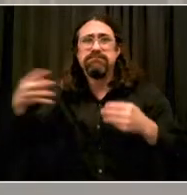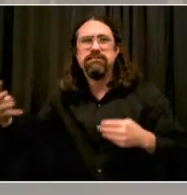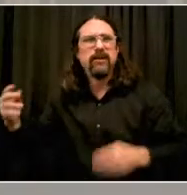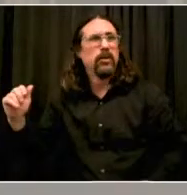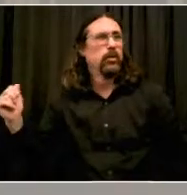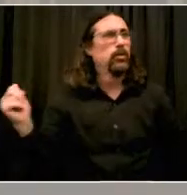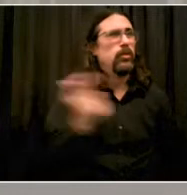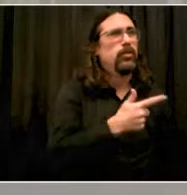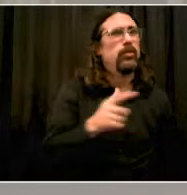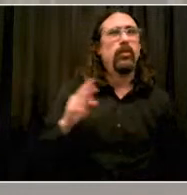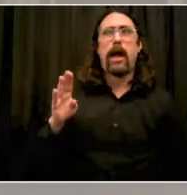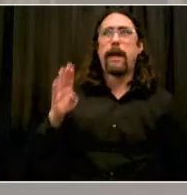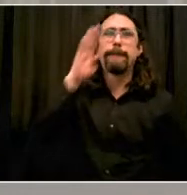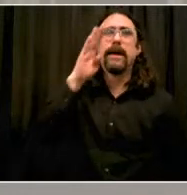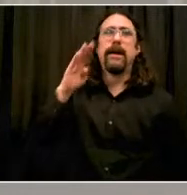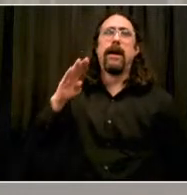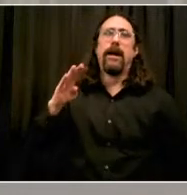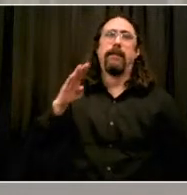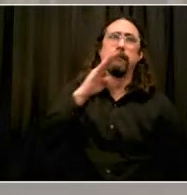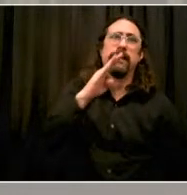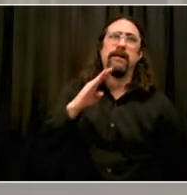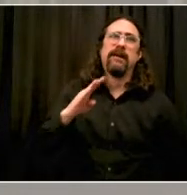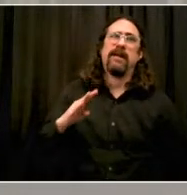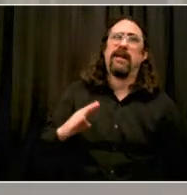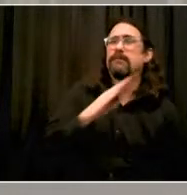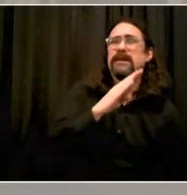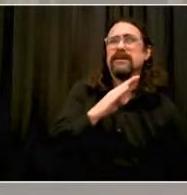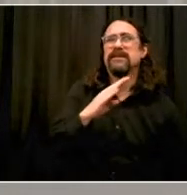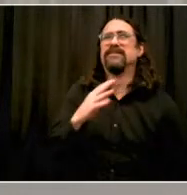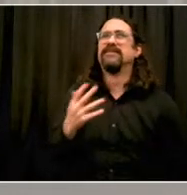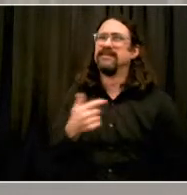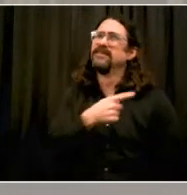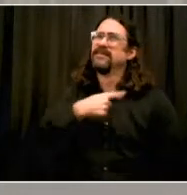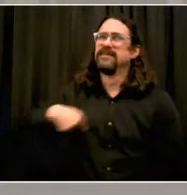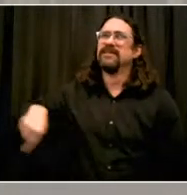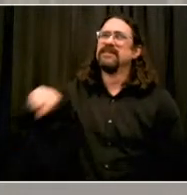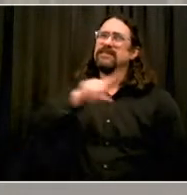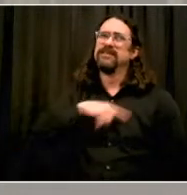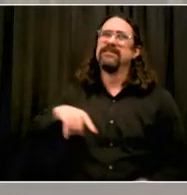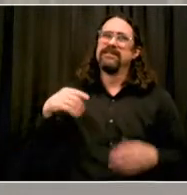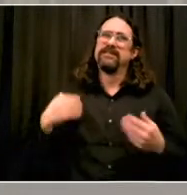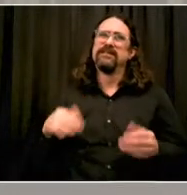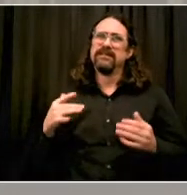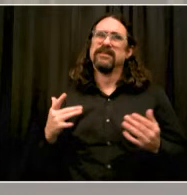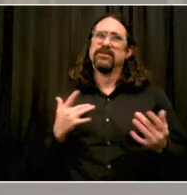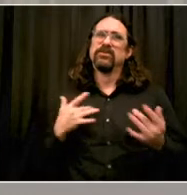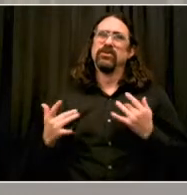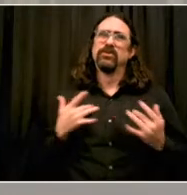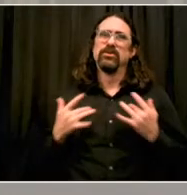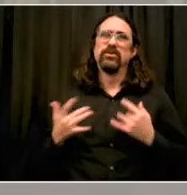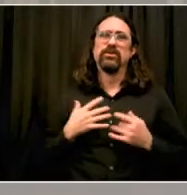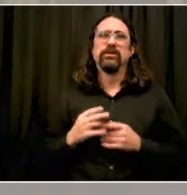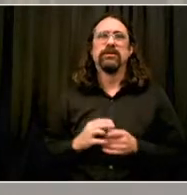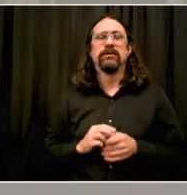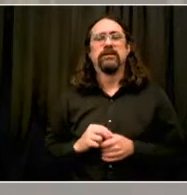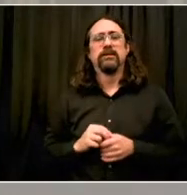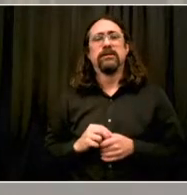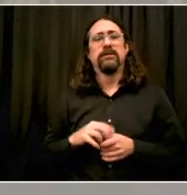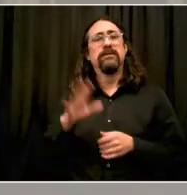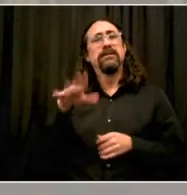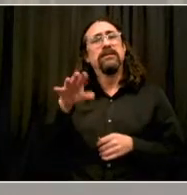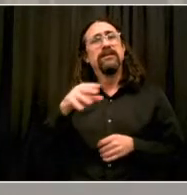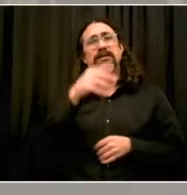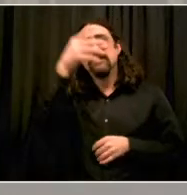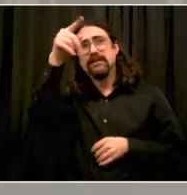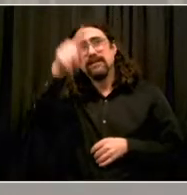we can focus on what's most important over the coming weeks, doing the things that we need to do to try to get schools back